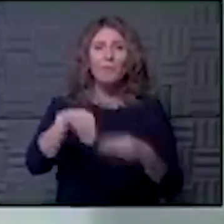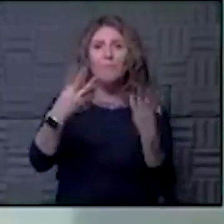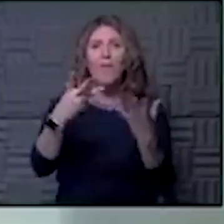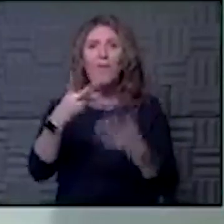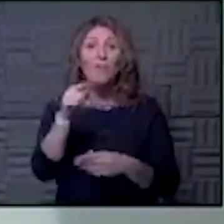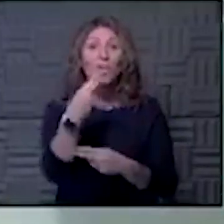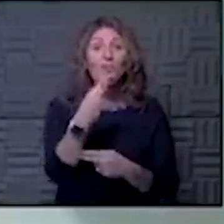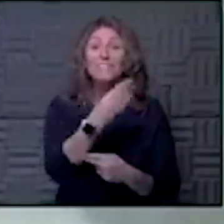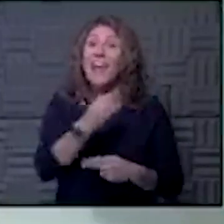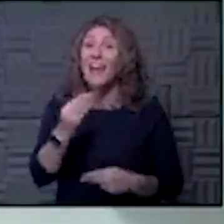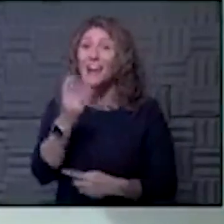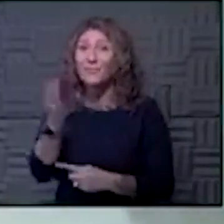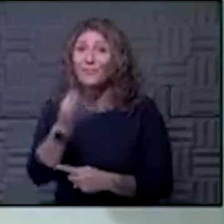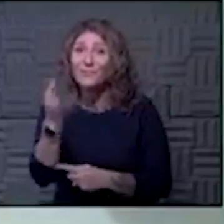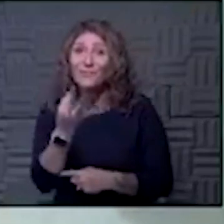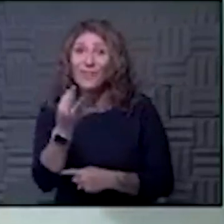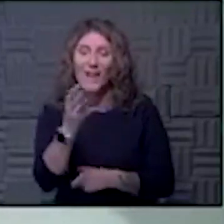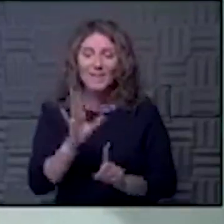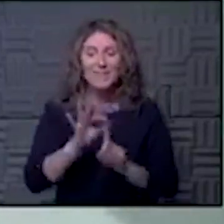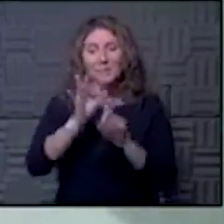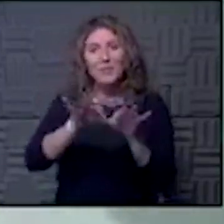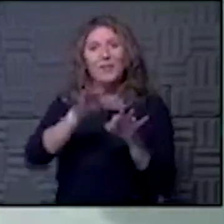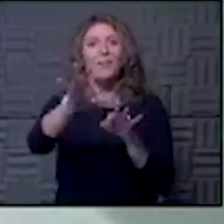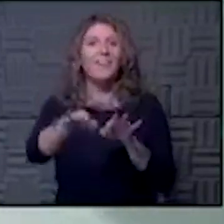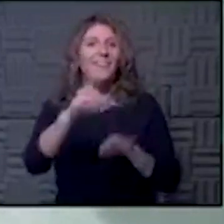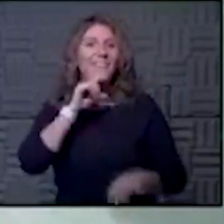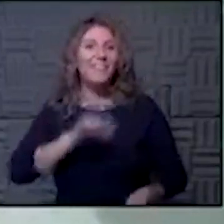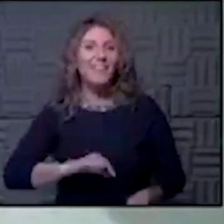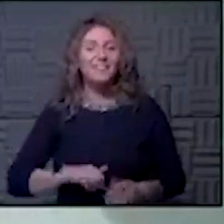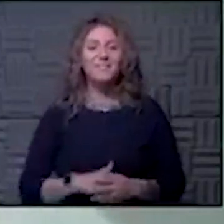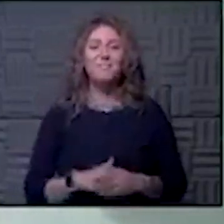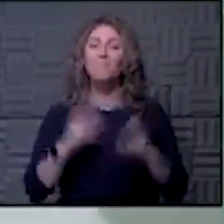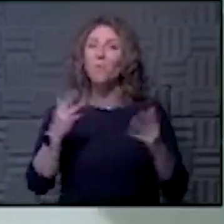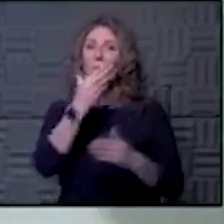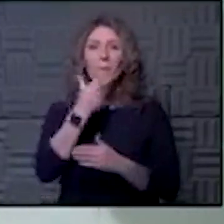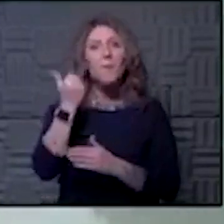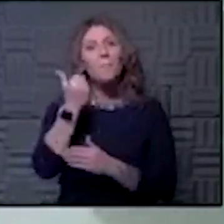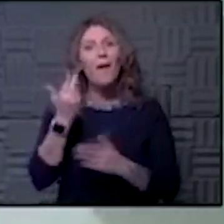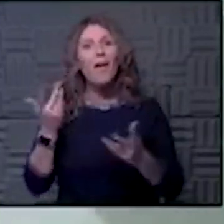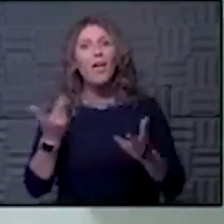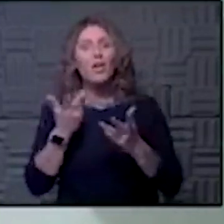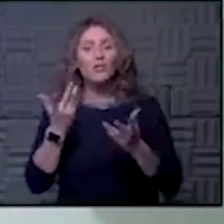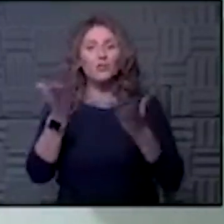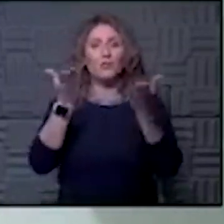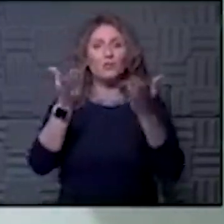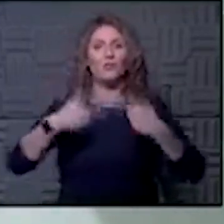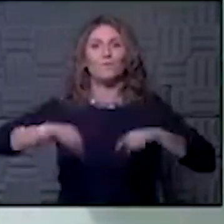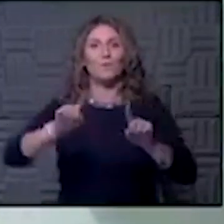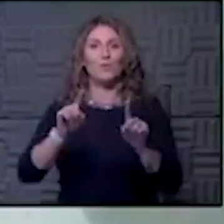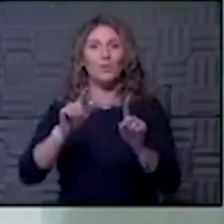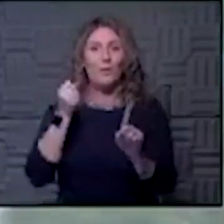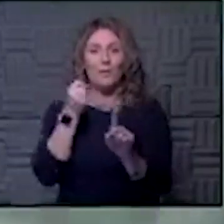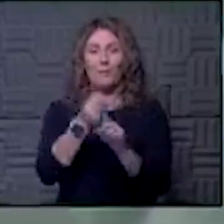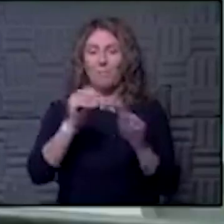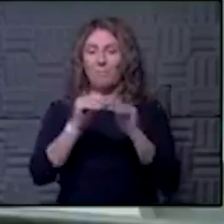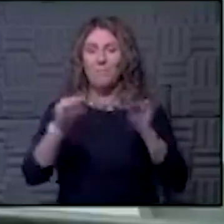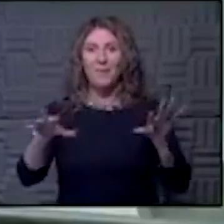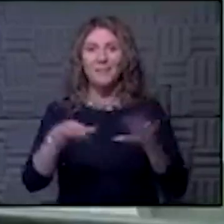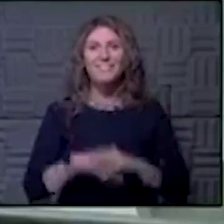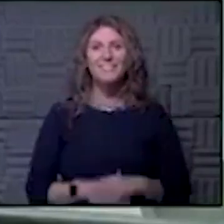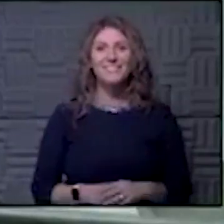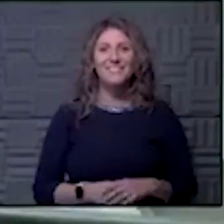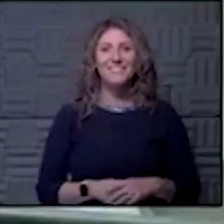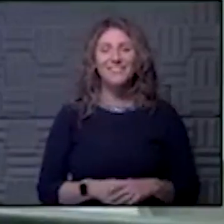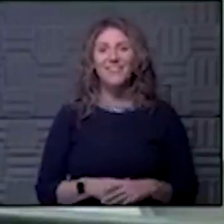Thursday and Friday, the special extended Thanksgiving. What better way to serve during a pandemic?